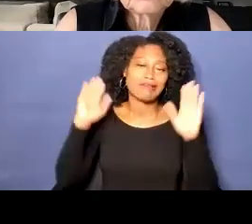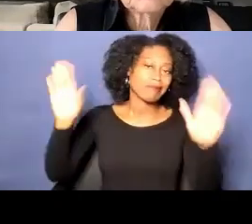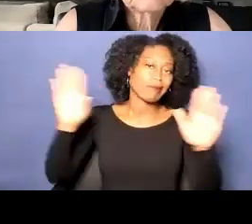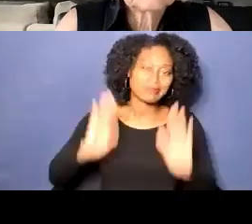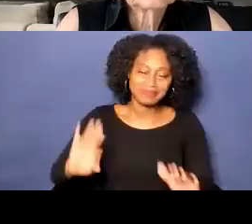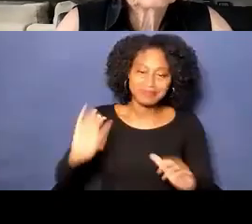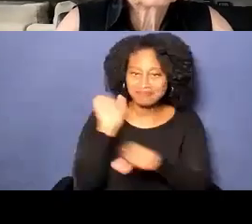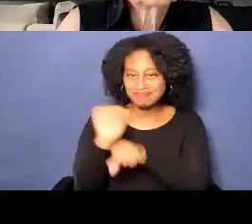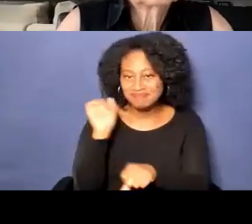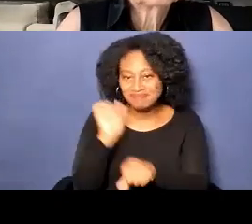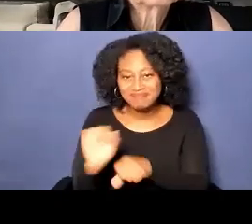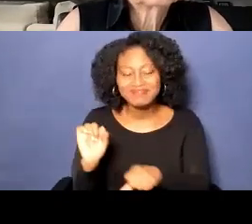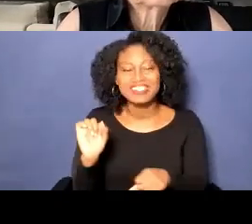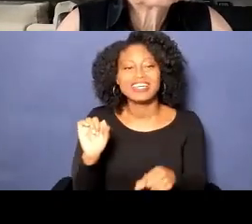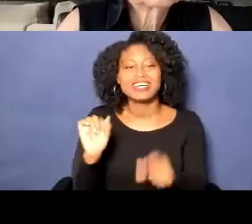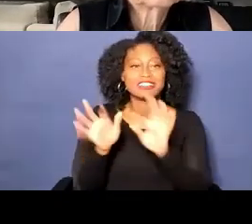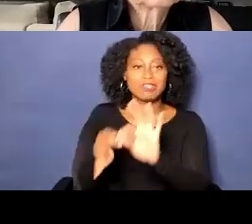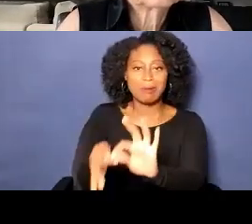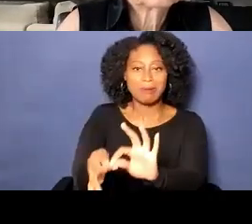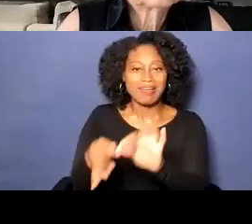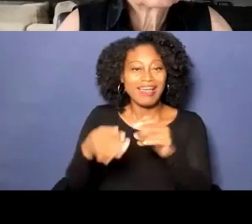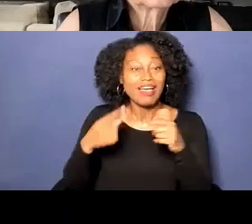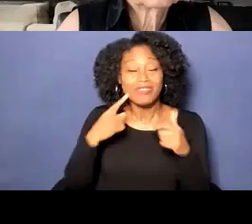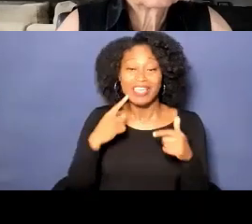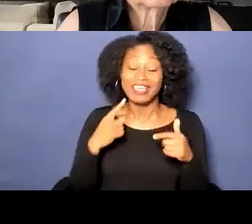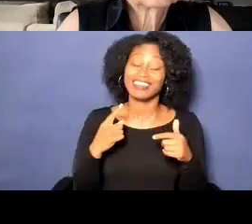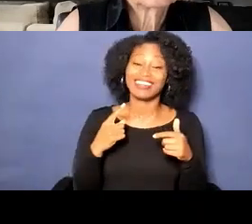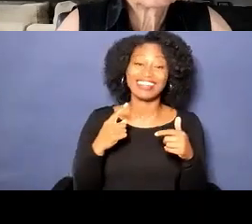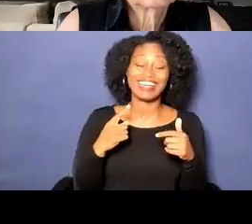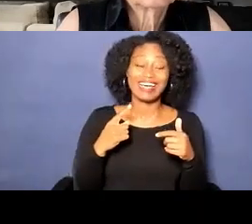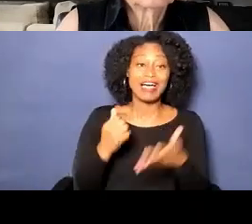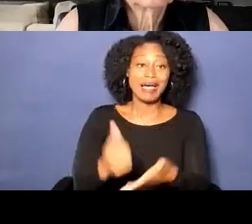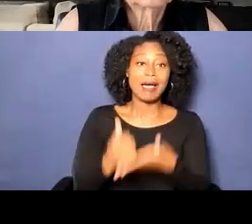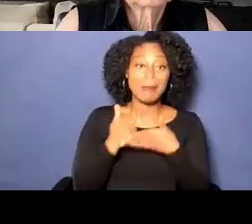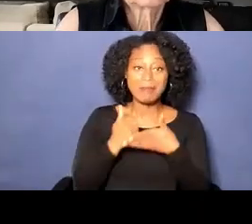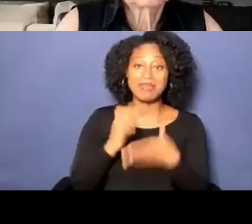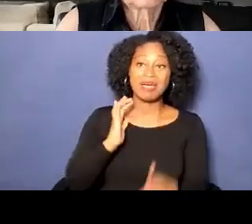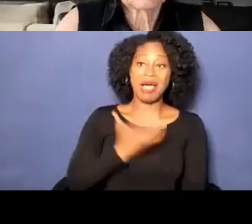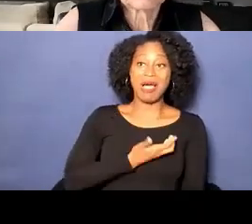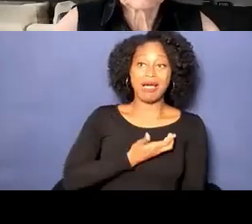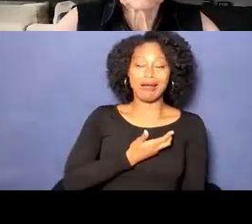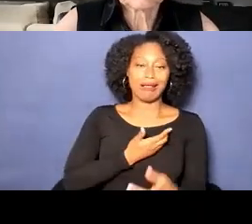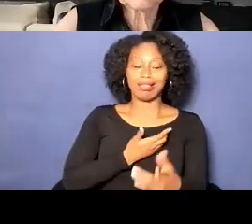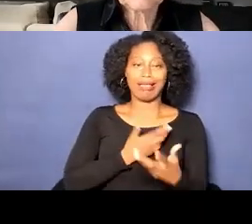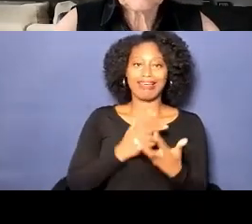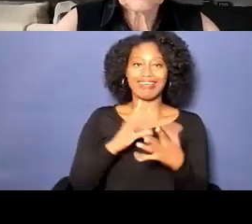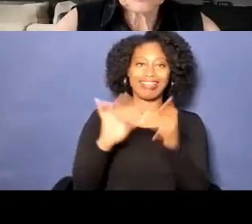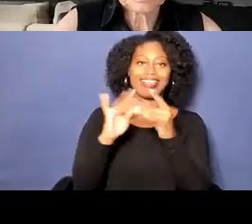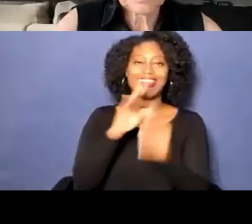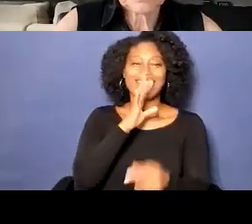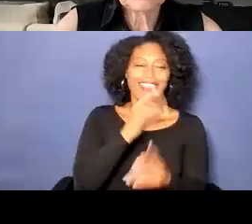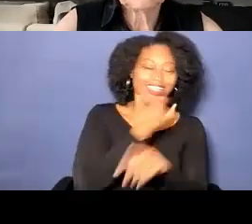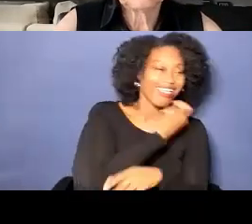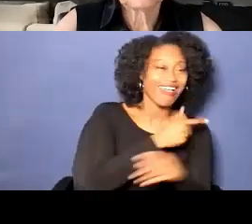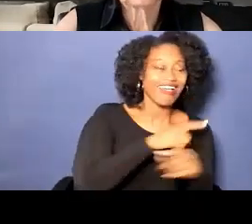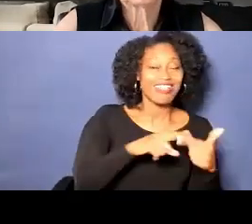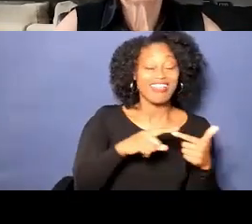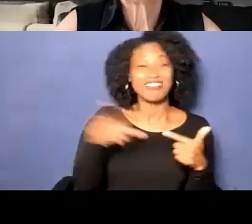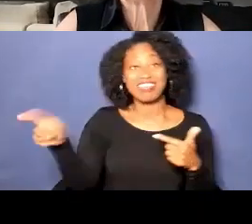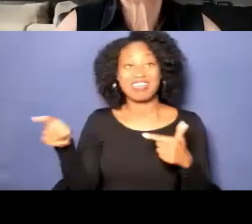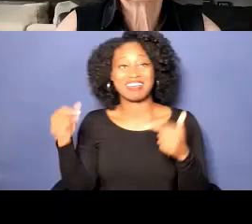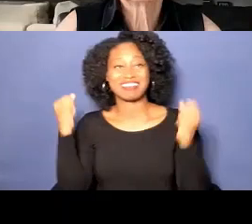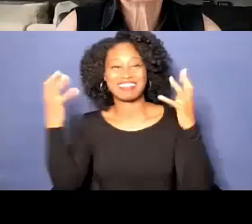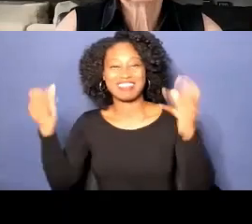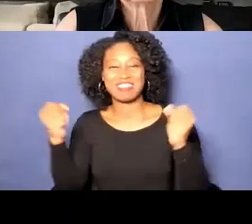job, probably filling in many of our own verbal stumbles to make the ASL